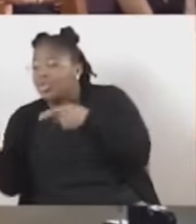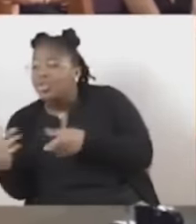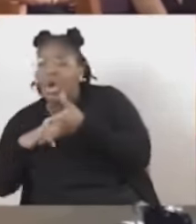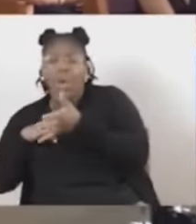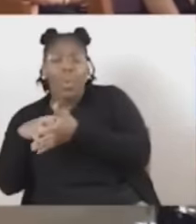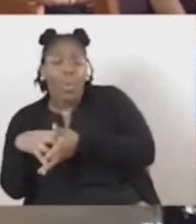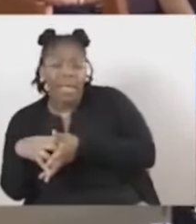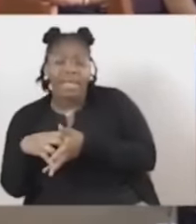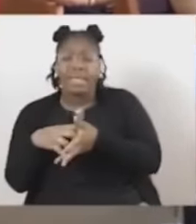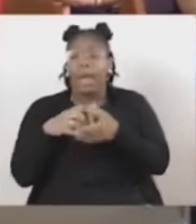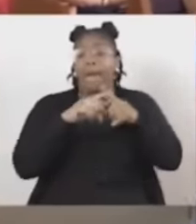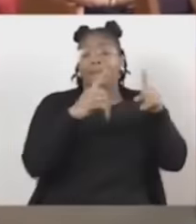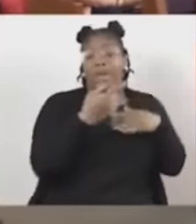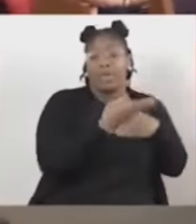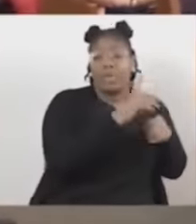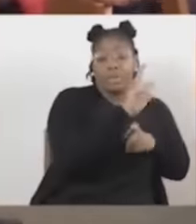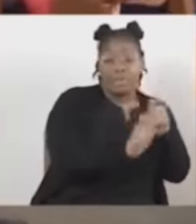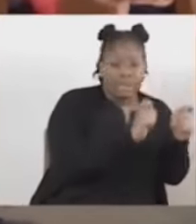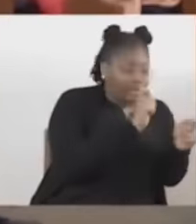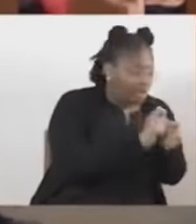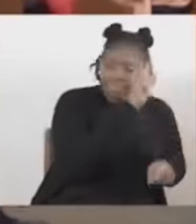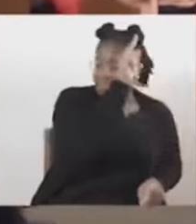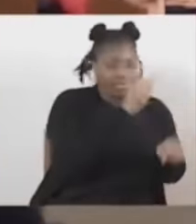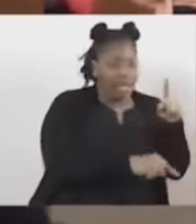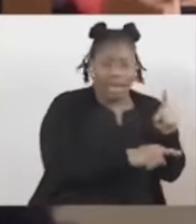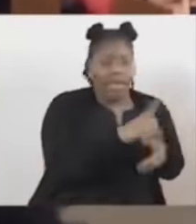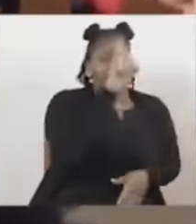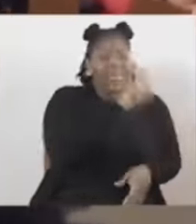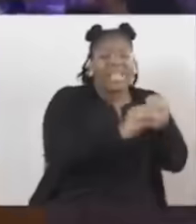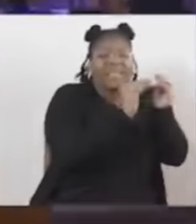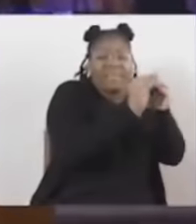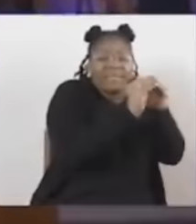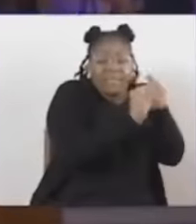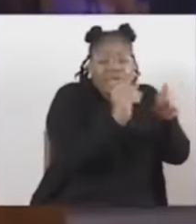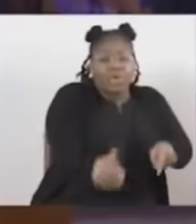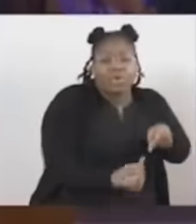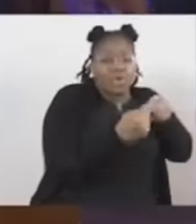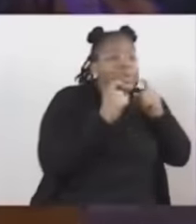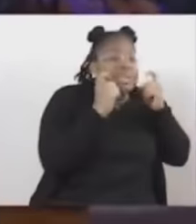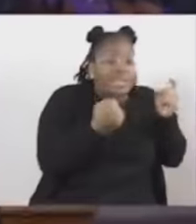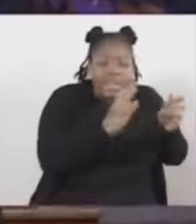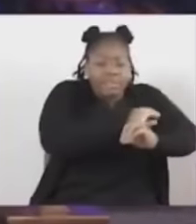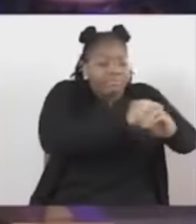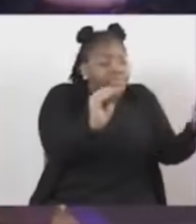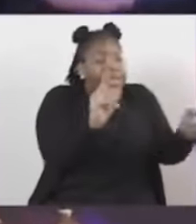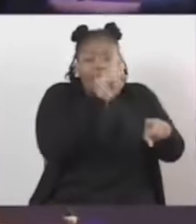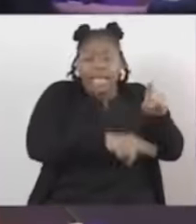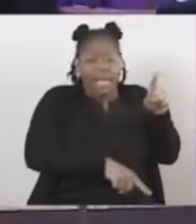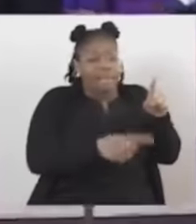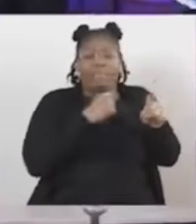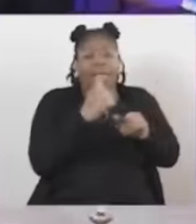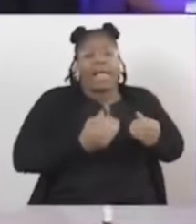not going to impact creation like I intend for you to impact creation. But the way I want to use you, I can't let you